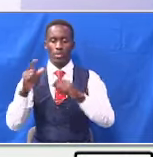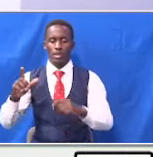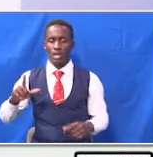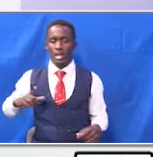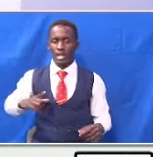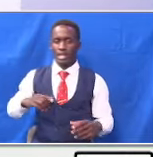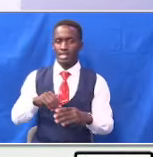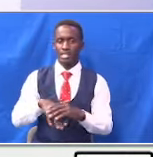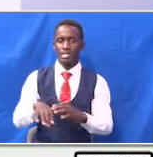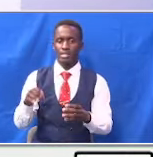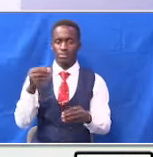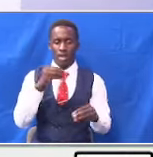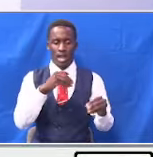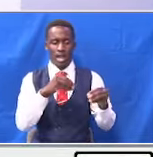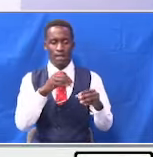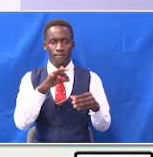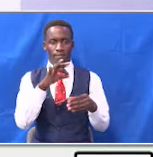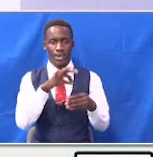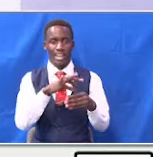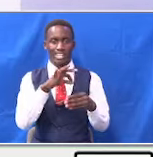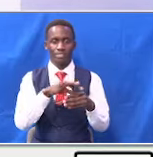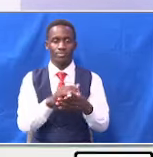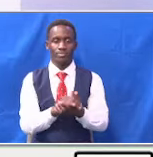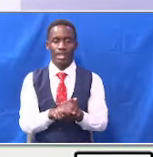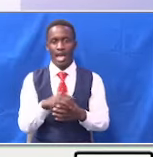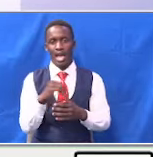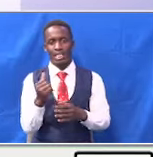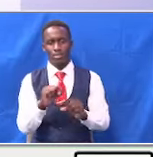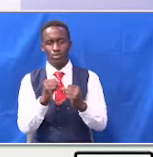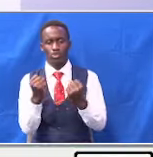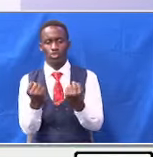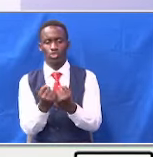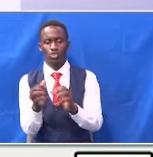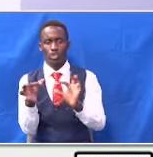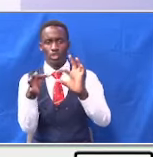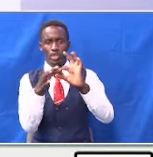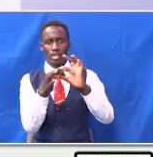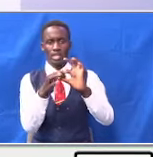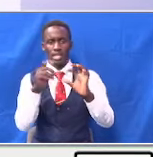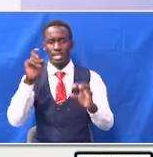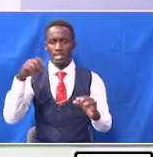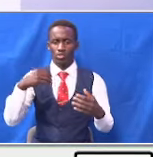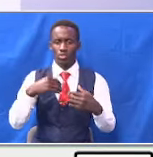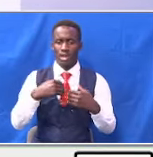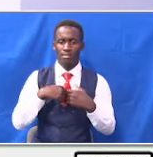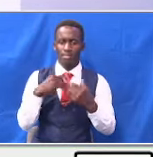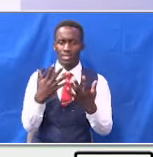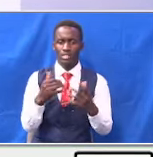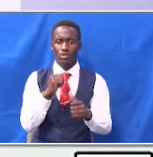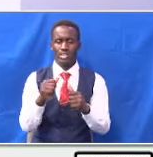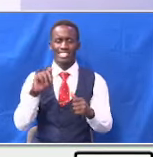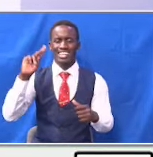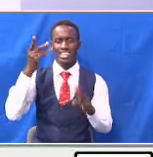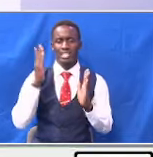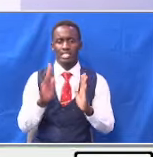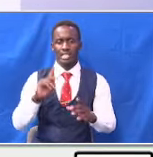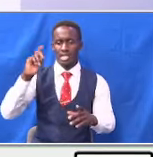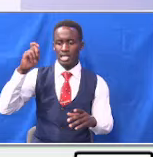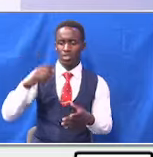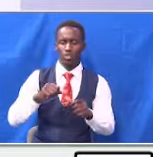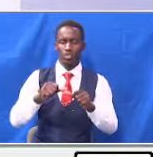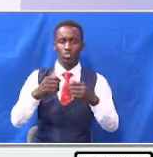elections. Last, the issue of social solidarity. This needs to be something that Kenyans begin to espouse. This thing